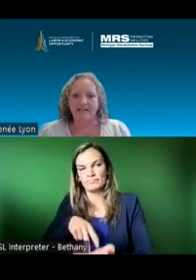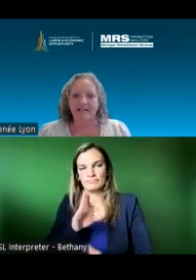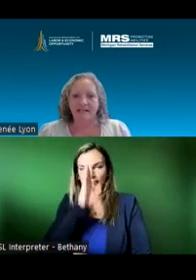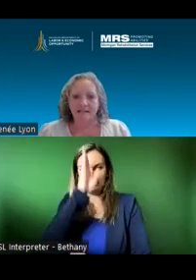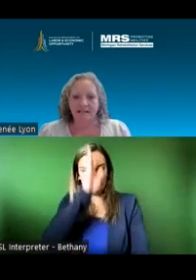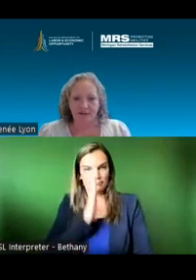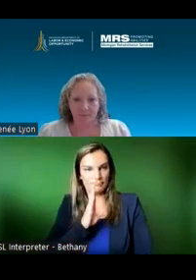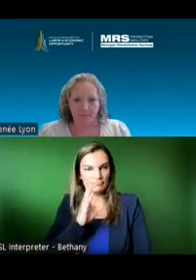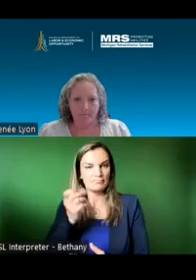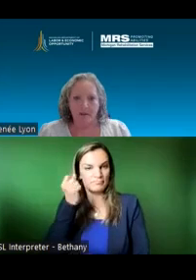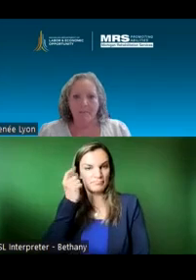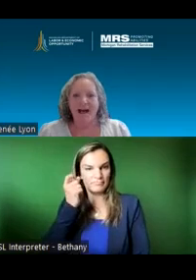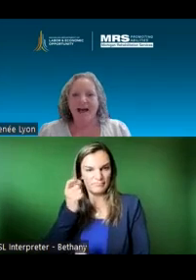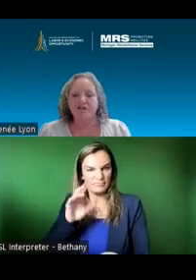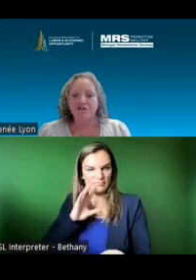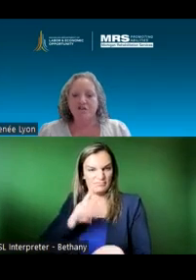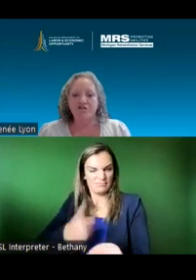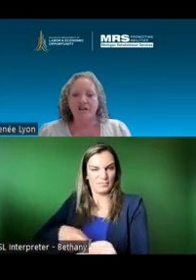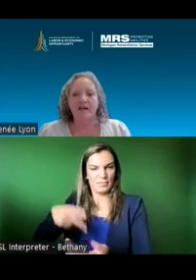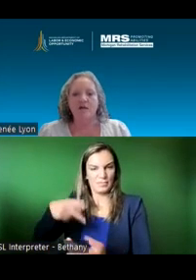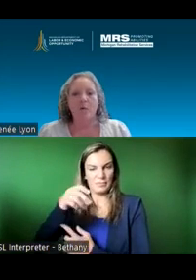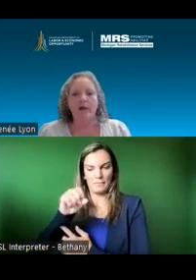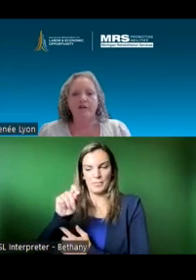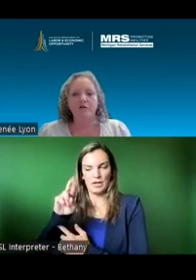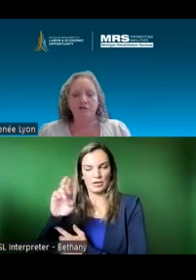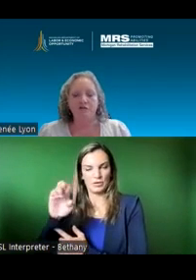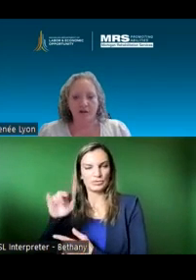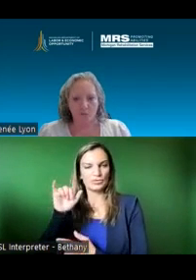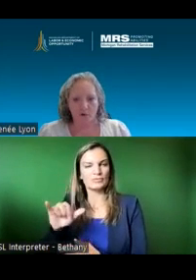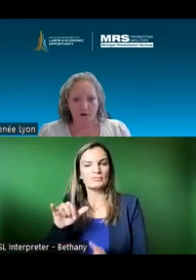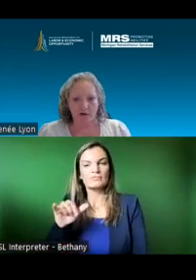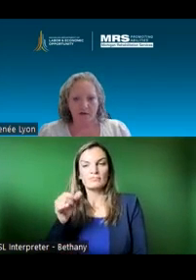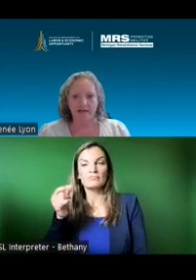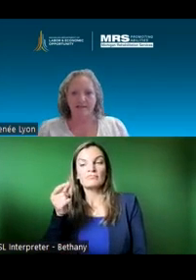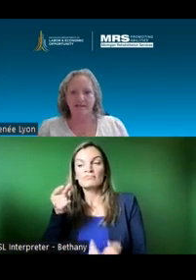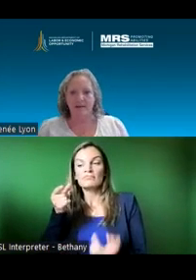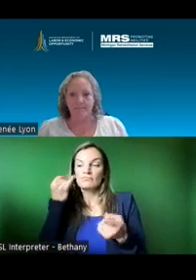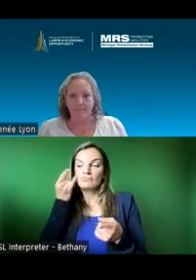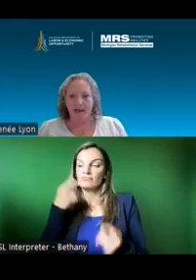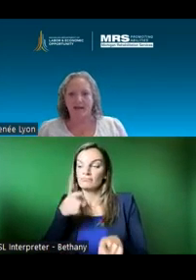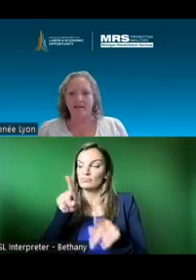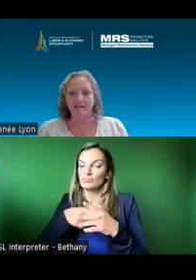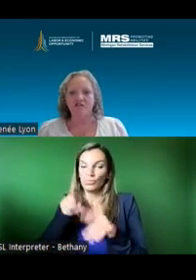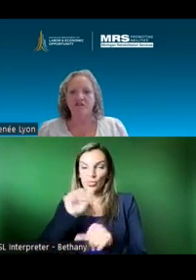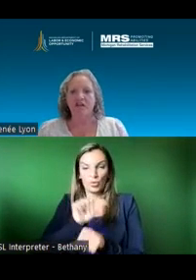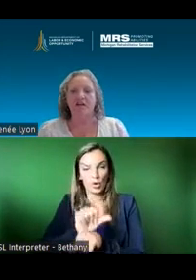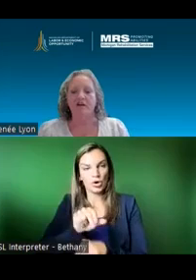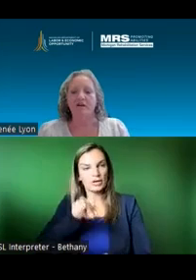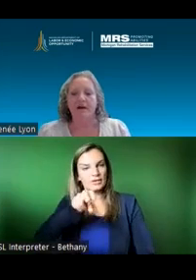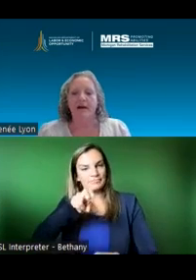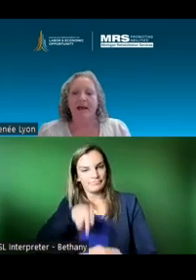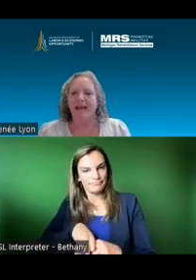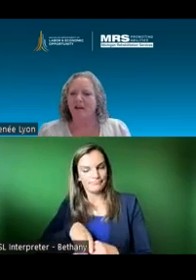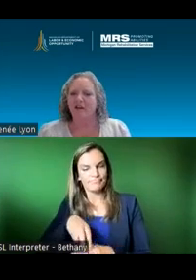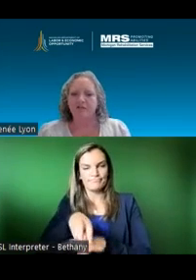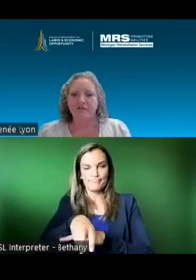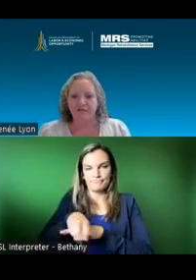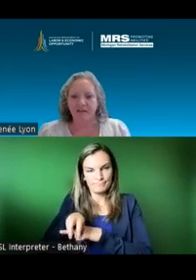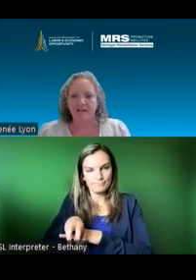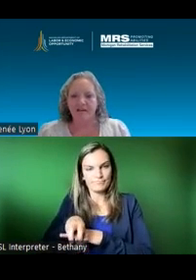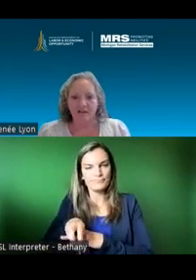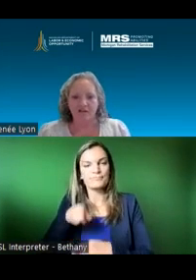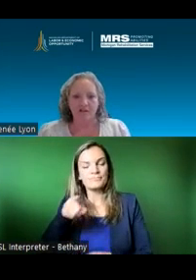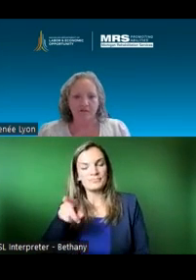sitting and standing. Posture check when you start work. Sit back in the chair, and are